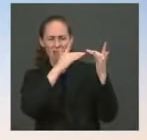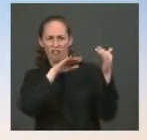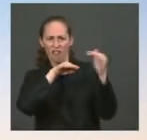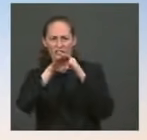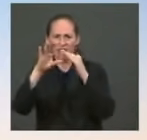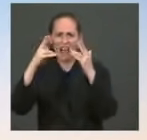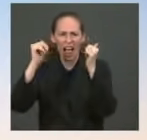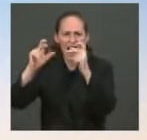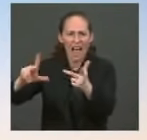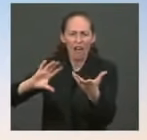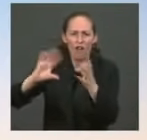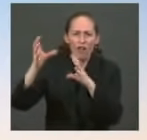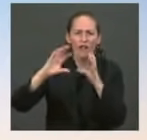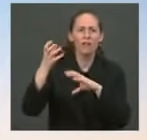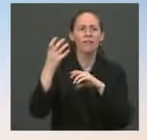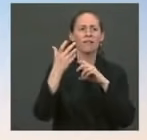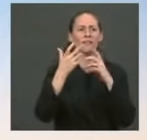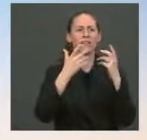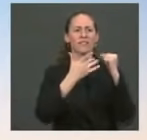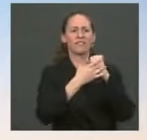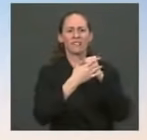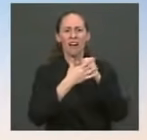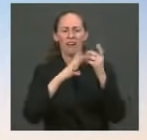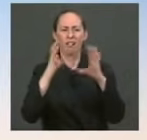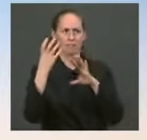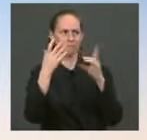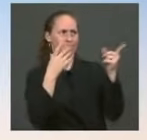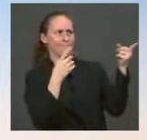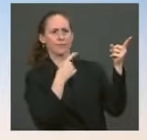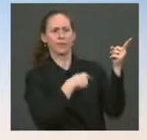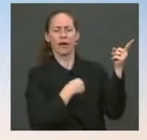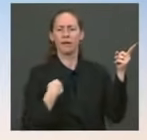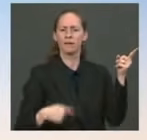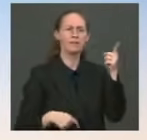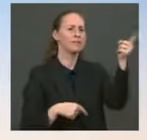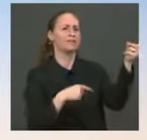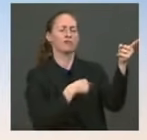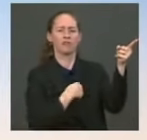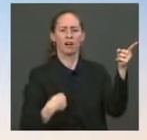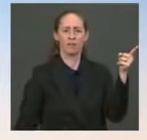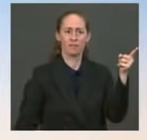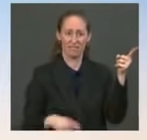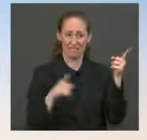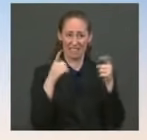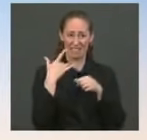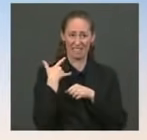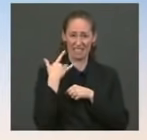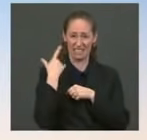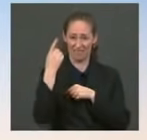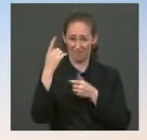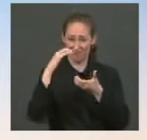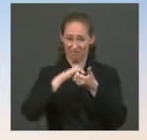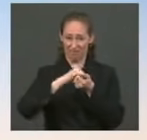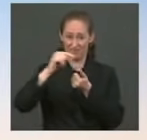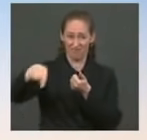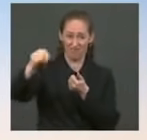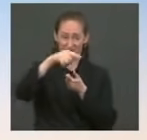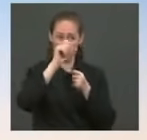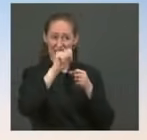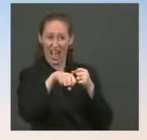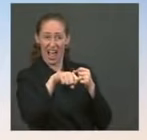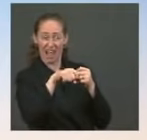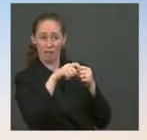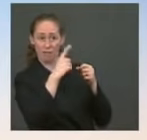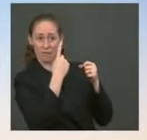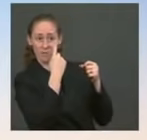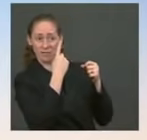suppliers in China. What confidence does the administration and its allies have that China also does not want a